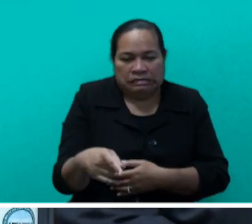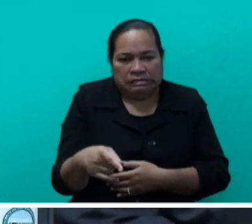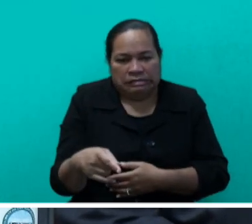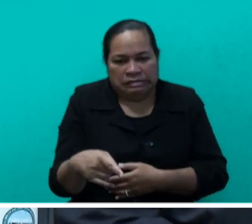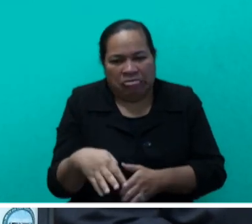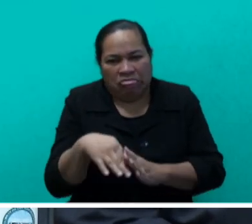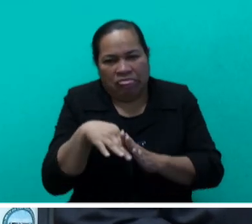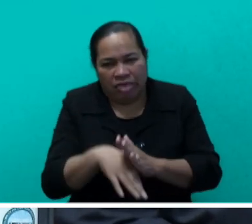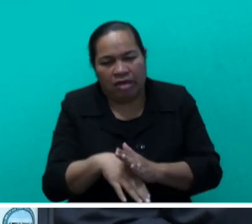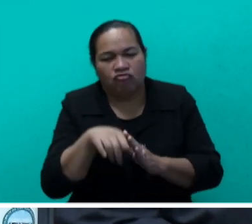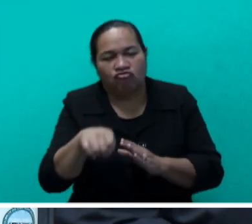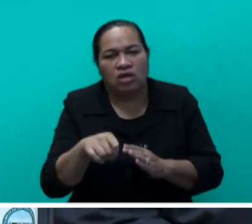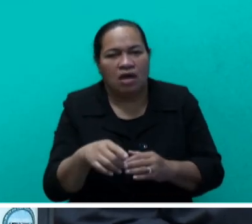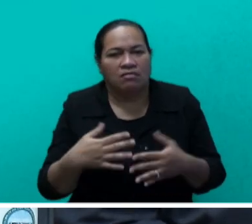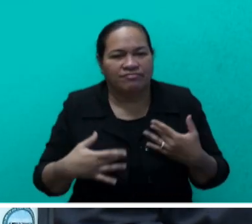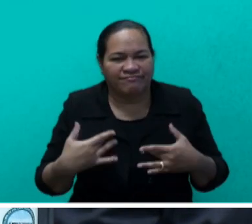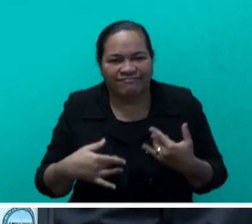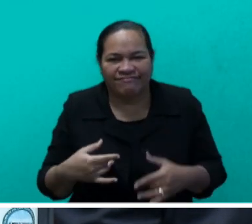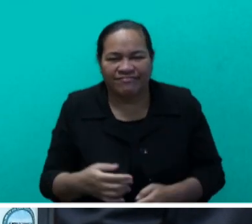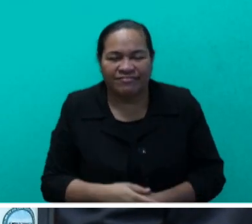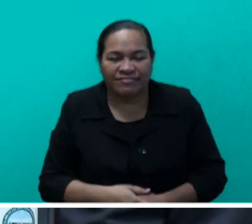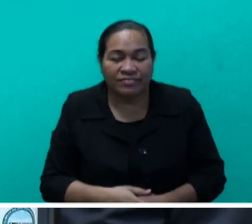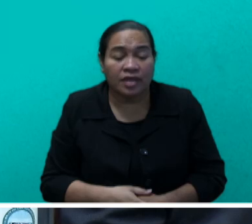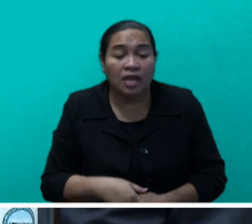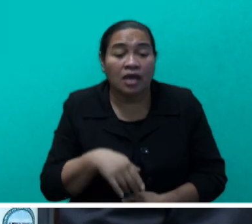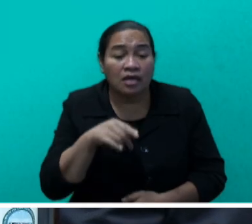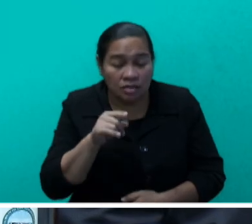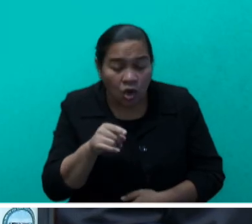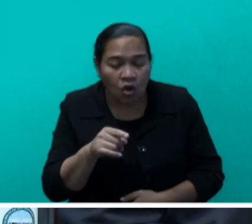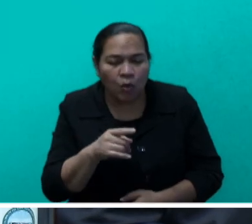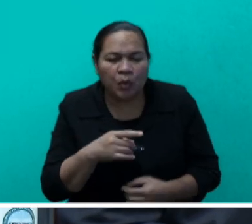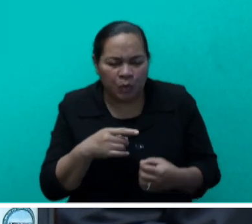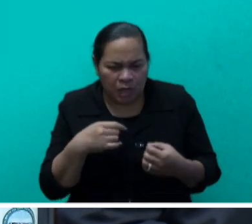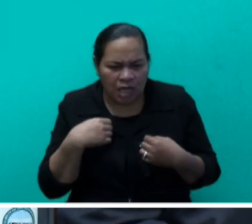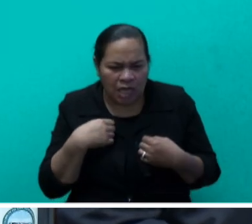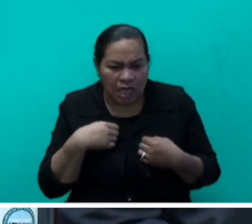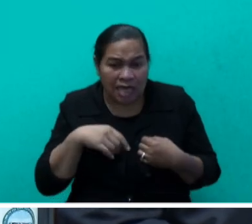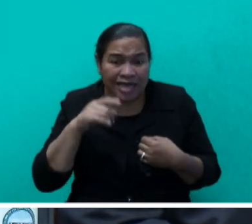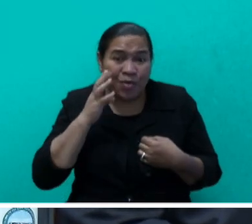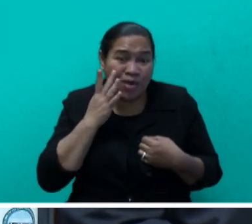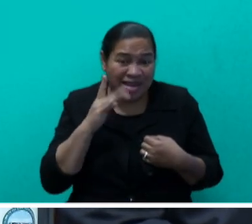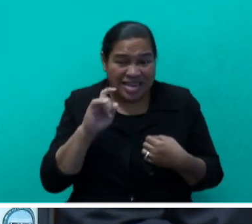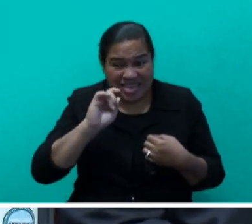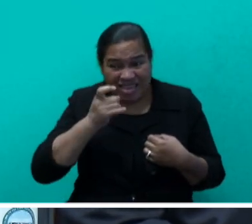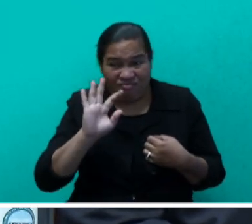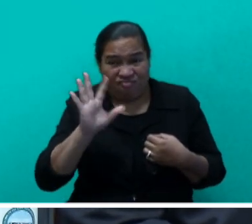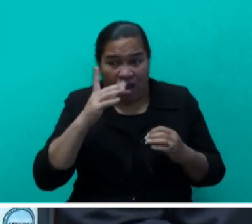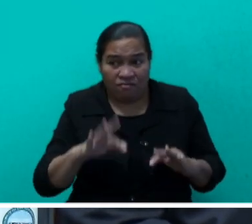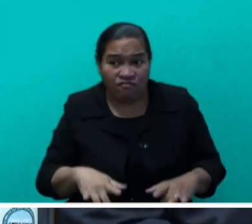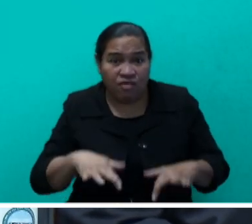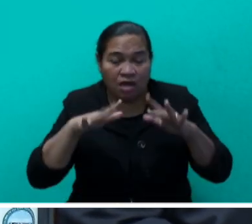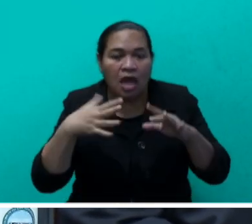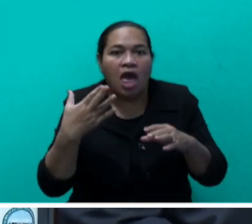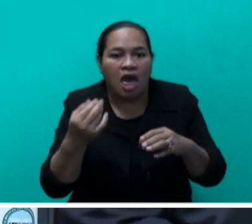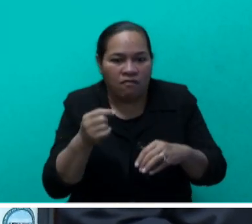livelihood. Mr. Speaker, sir, it is anticipated that after any flood, diseases such as